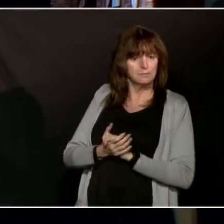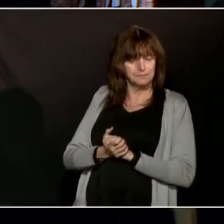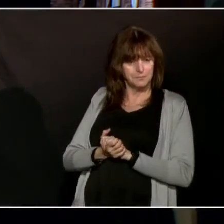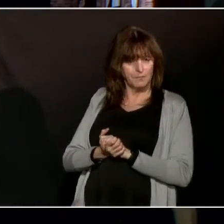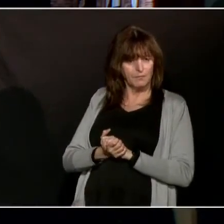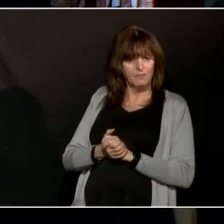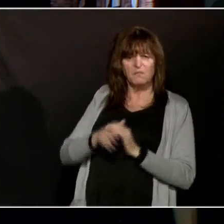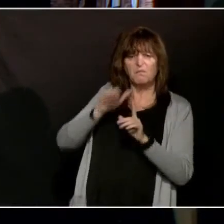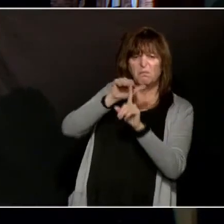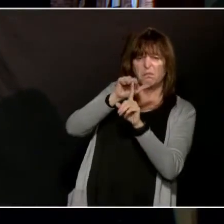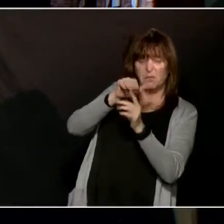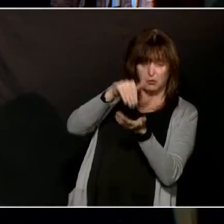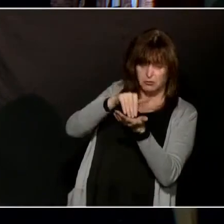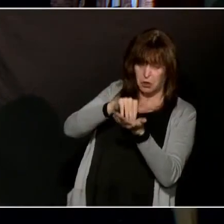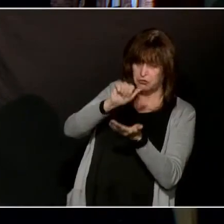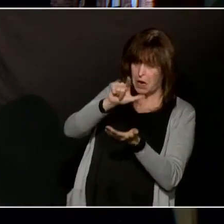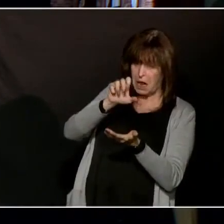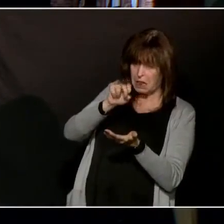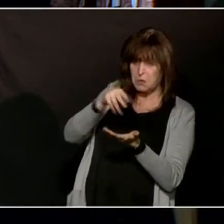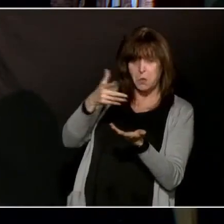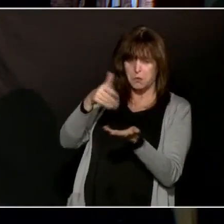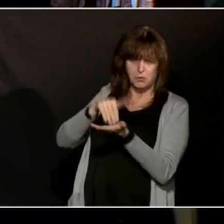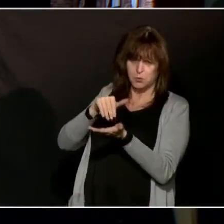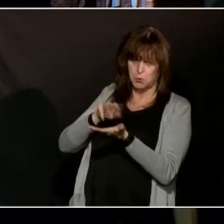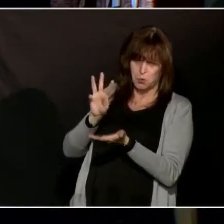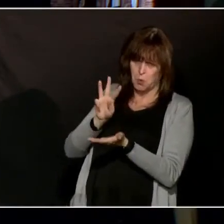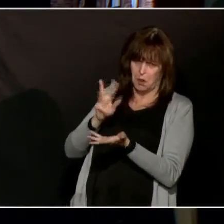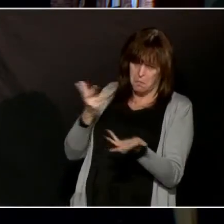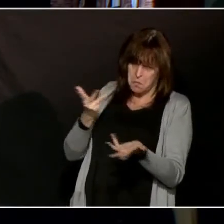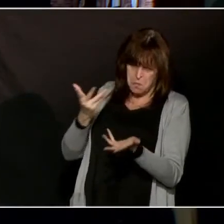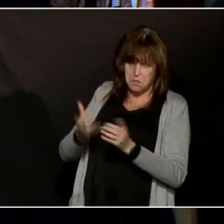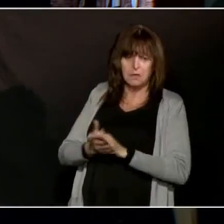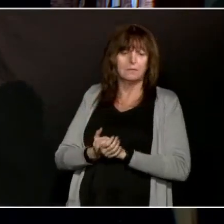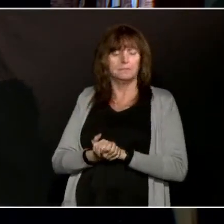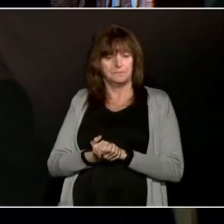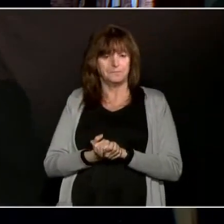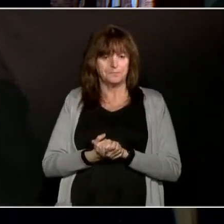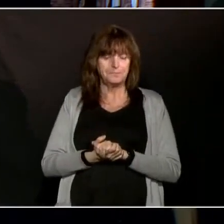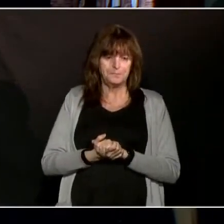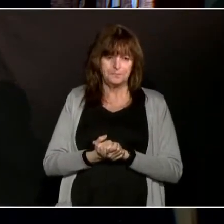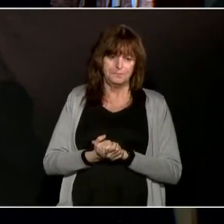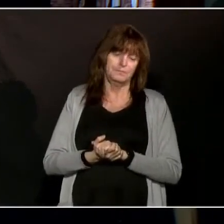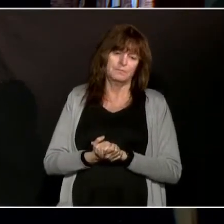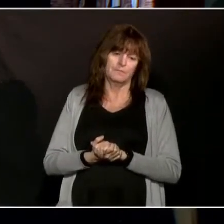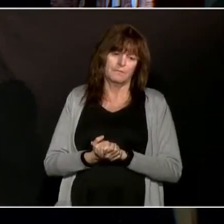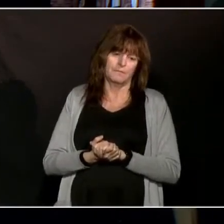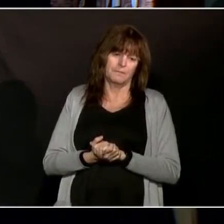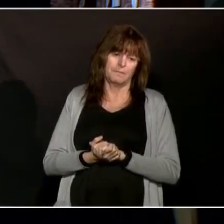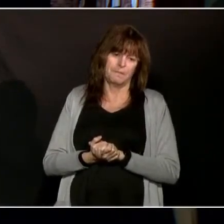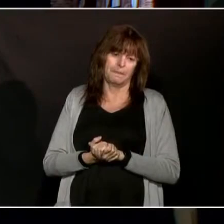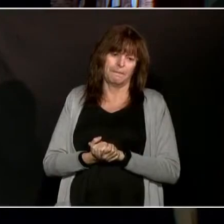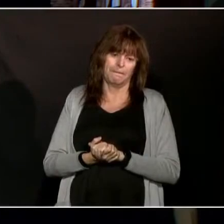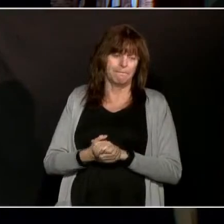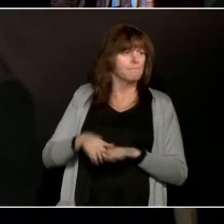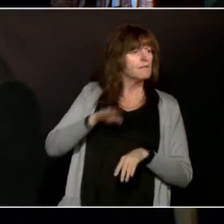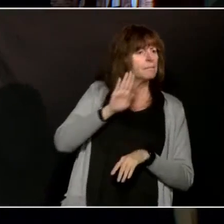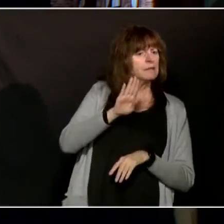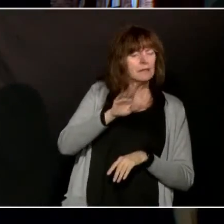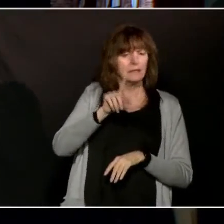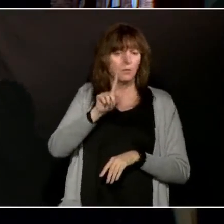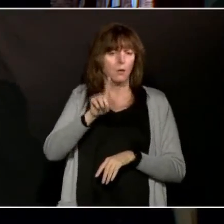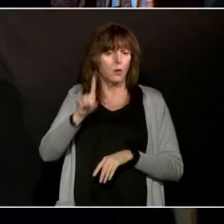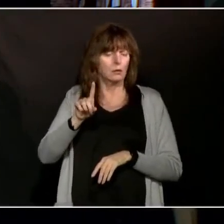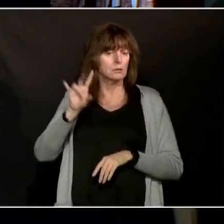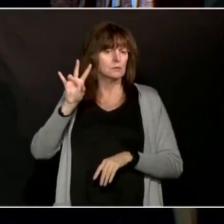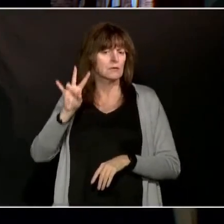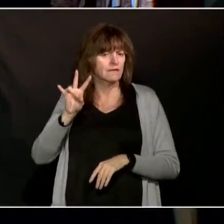welcome an answer from either of you. So you noted that the burden of B117 is not distributed equally, that some health